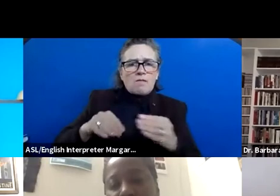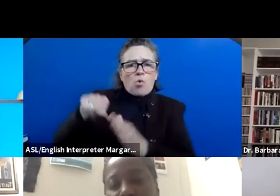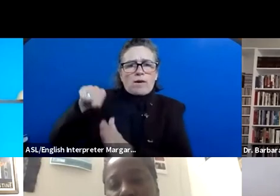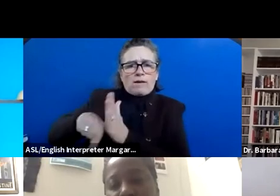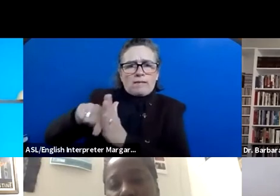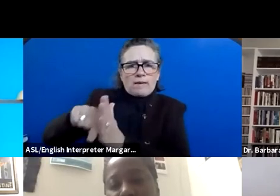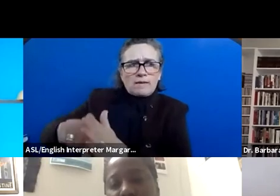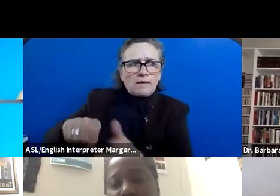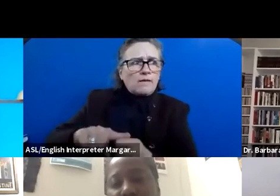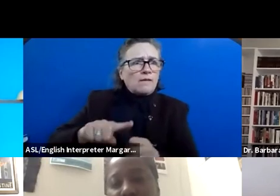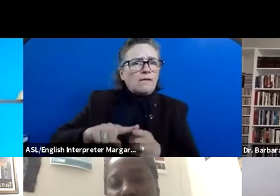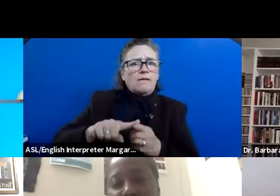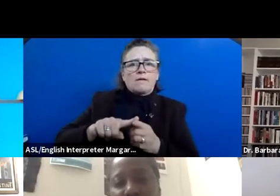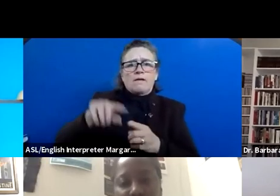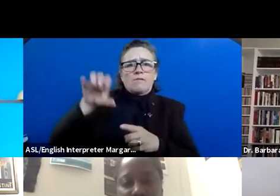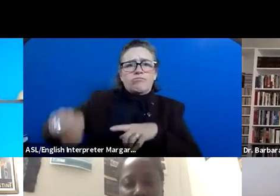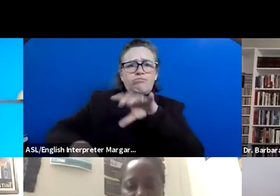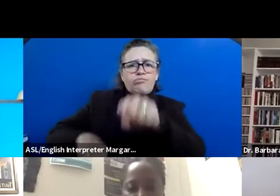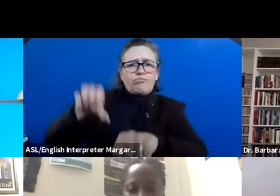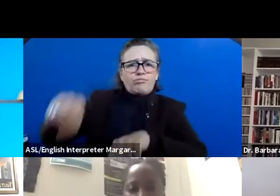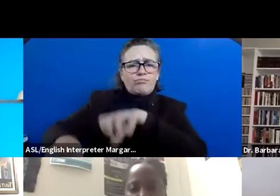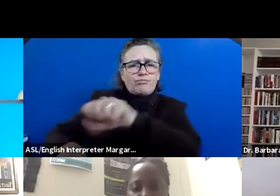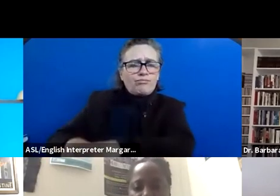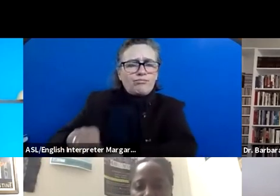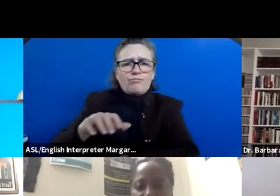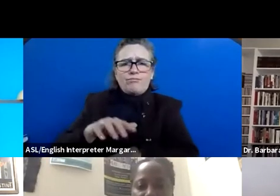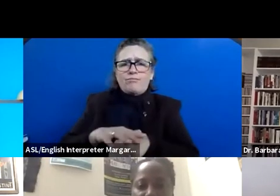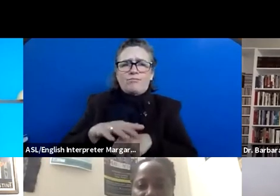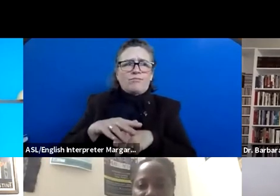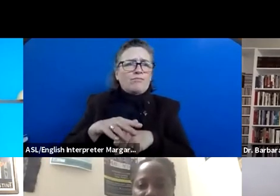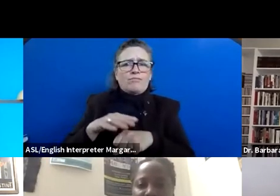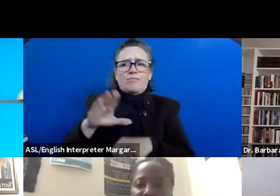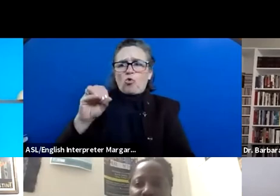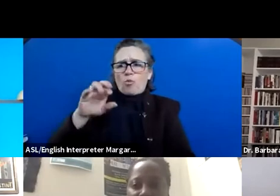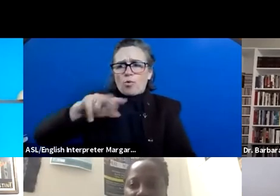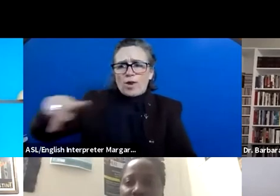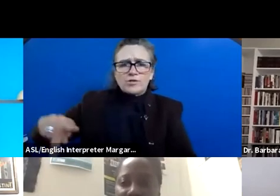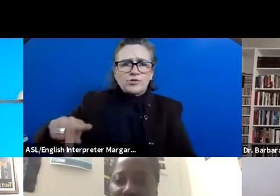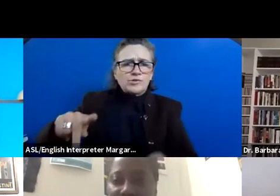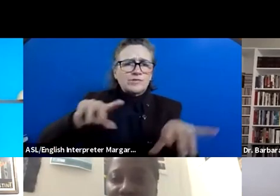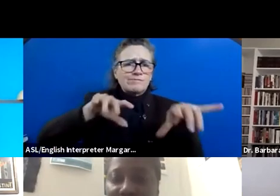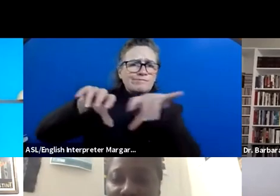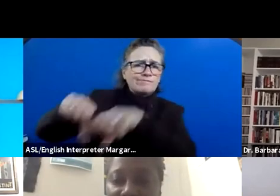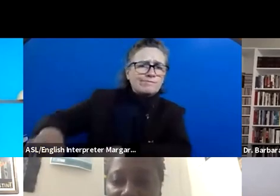corporations. Do you want a dialogue about what? I mean,